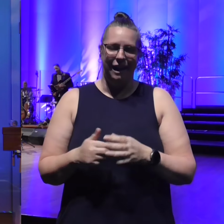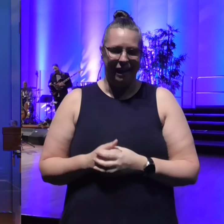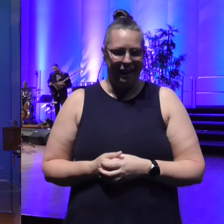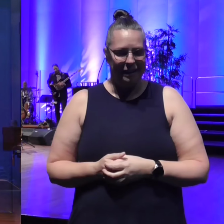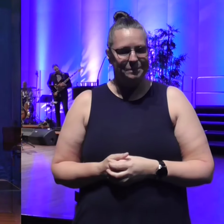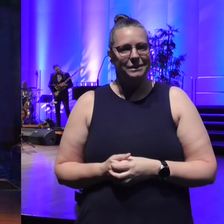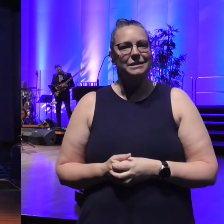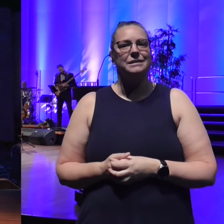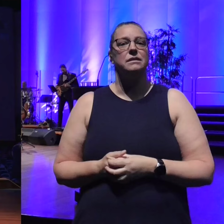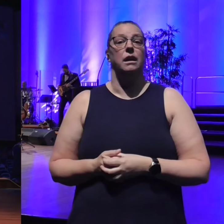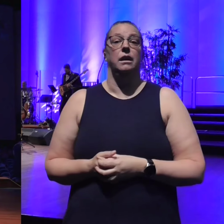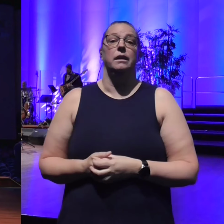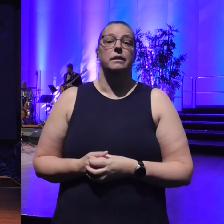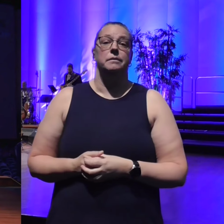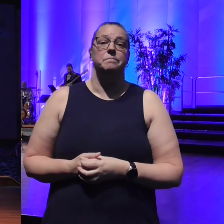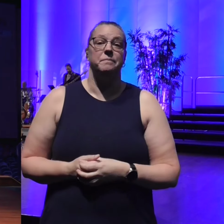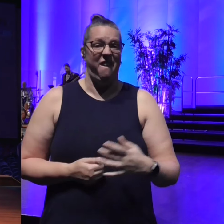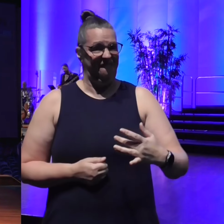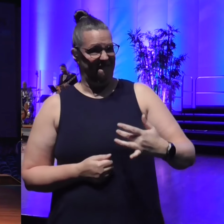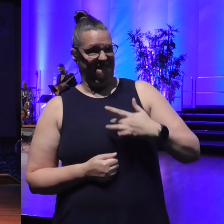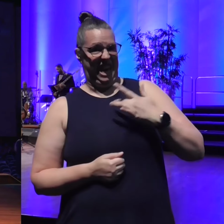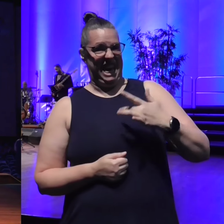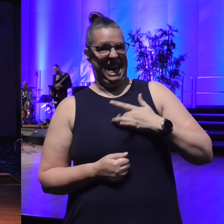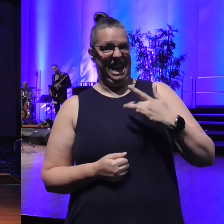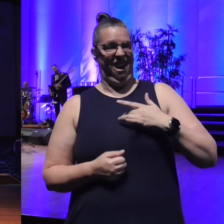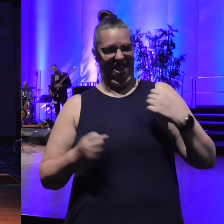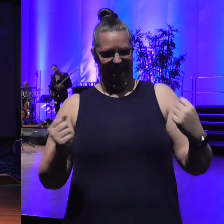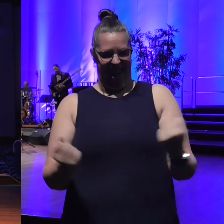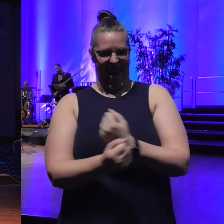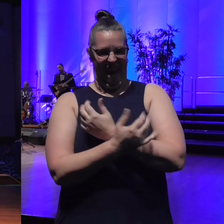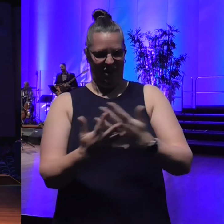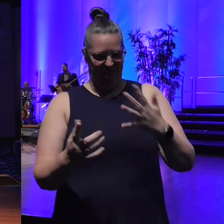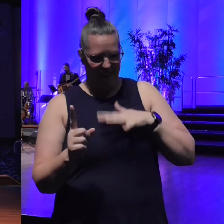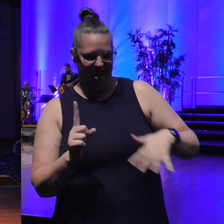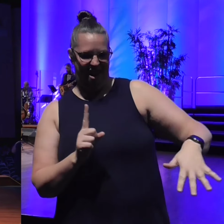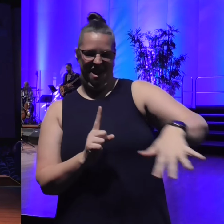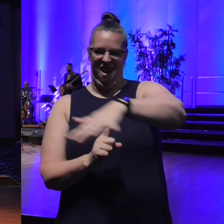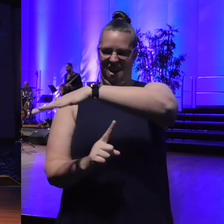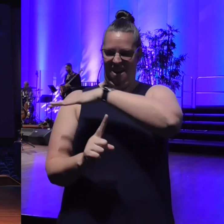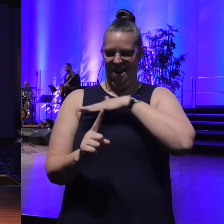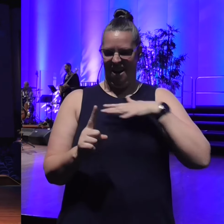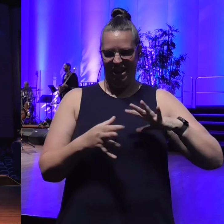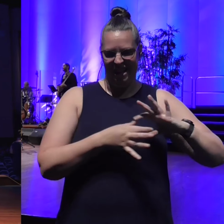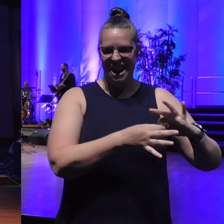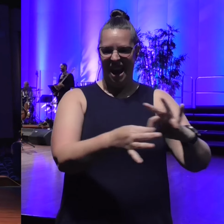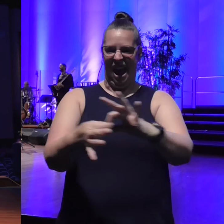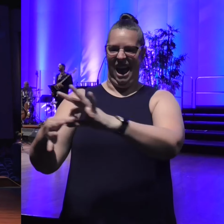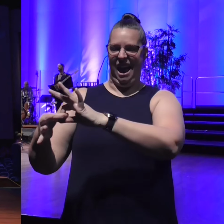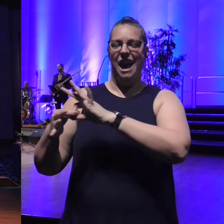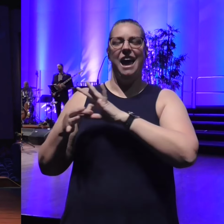And I felt like everything around me was connected